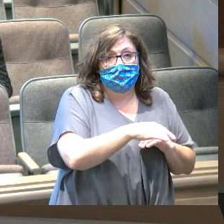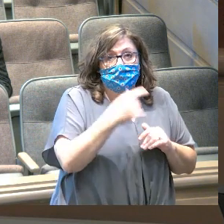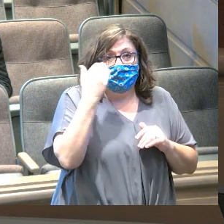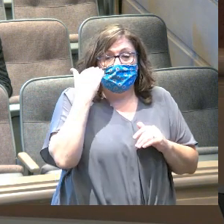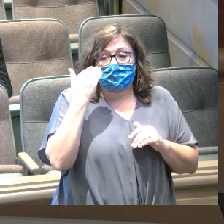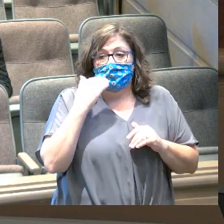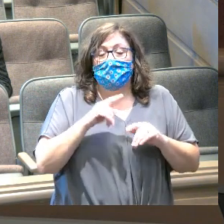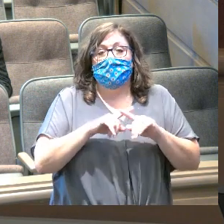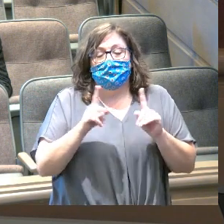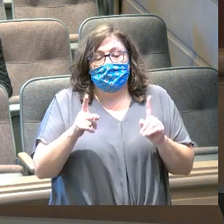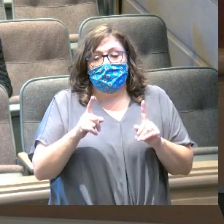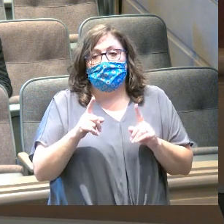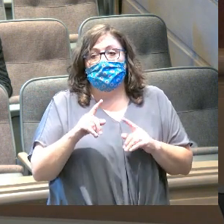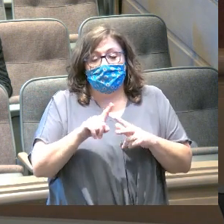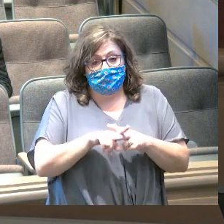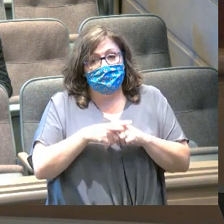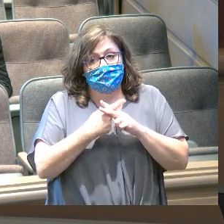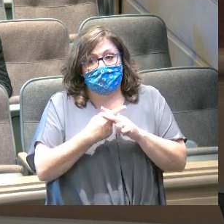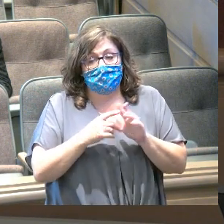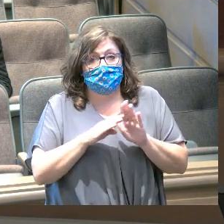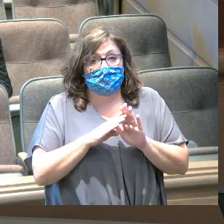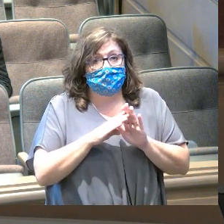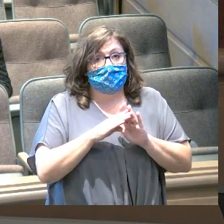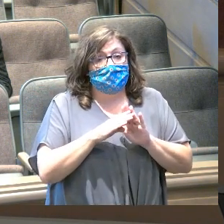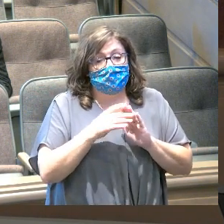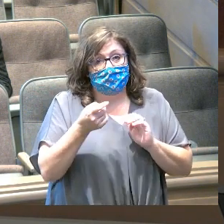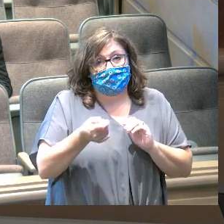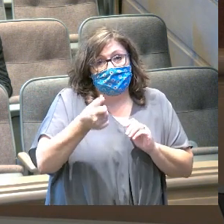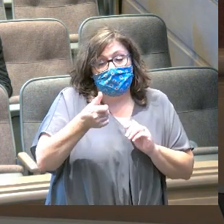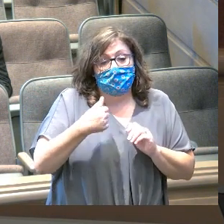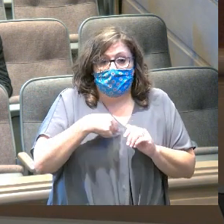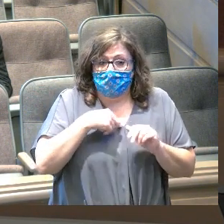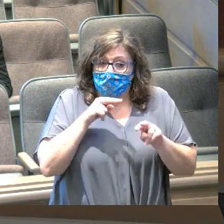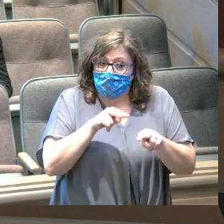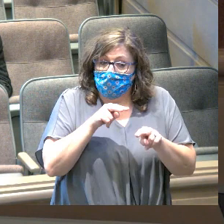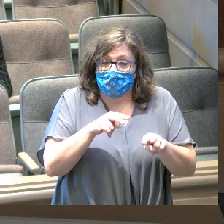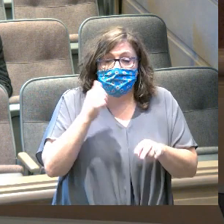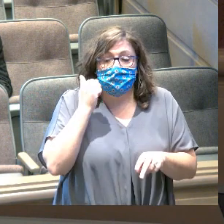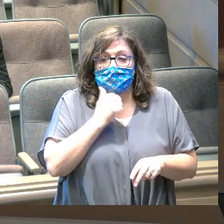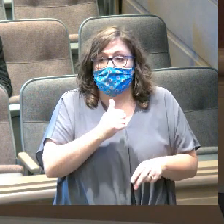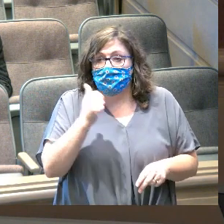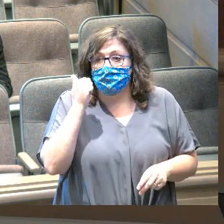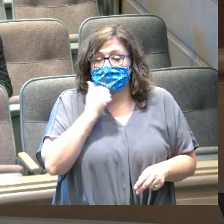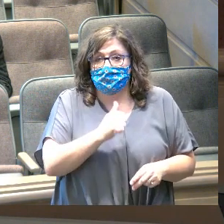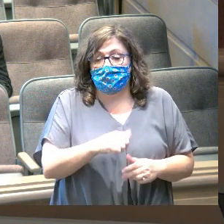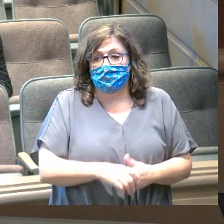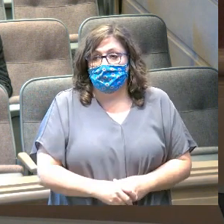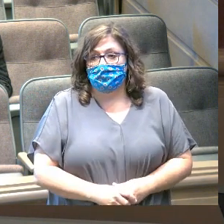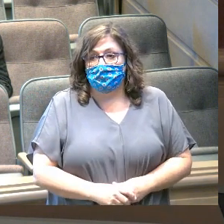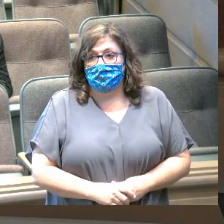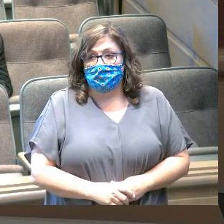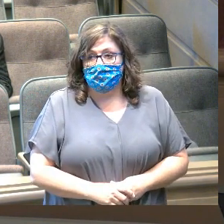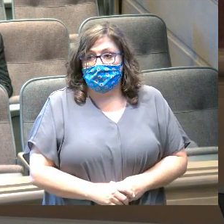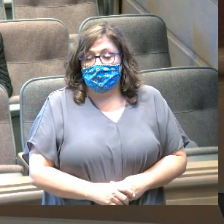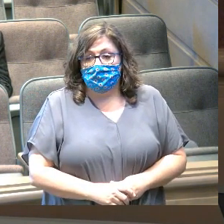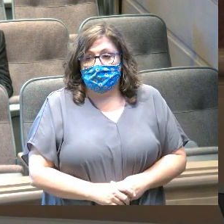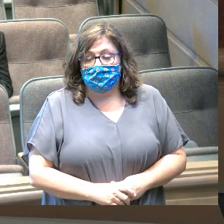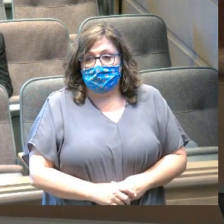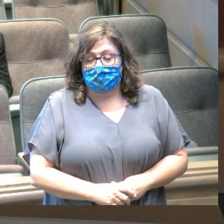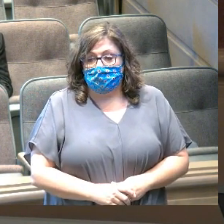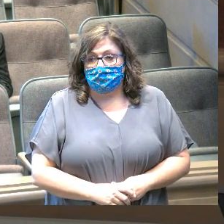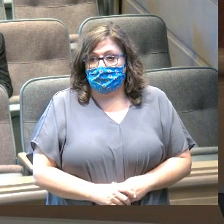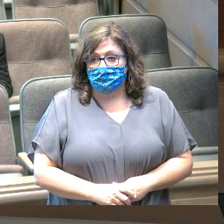this, but it is starting to climb, and just know that we'll be watching that every single day. And if it starts to